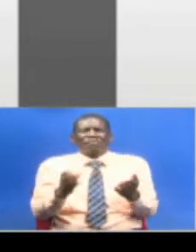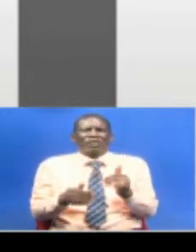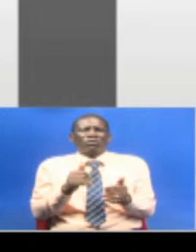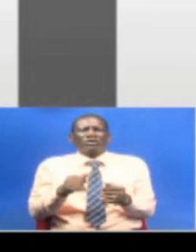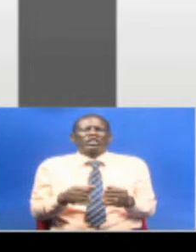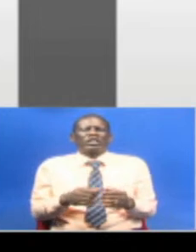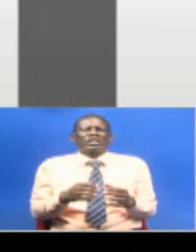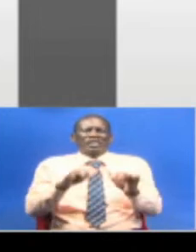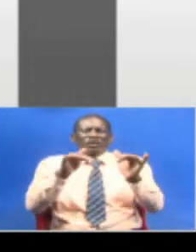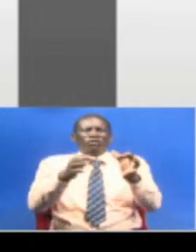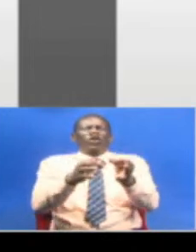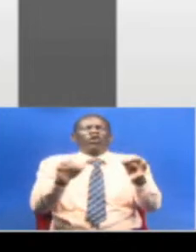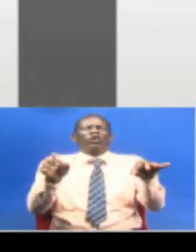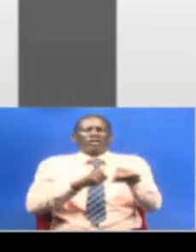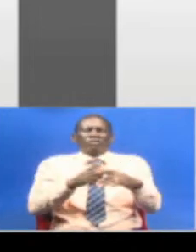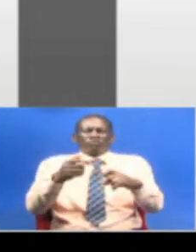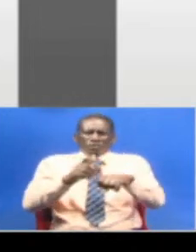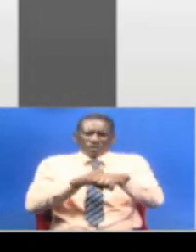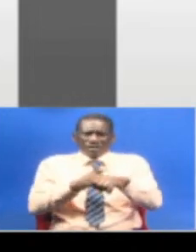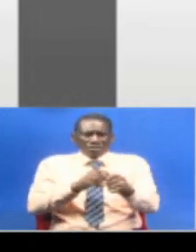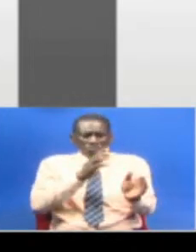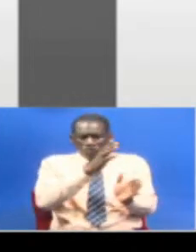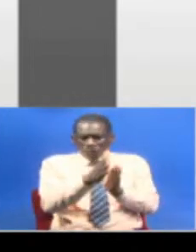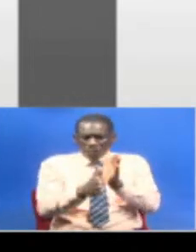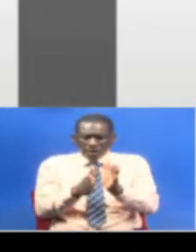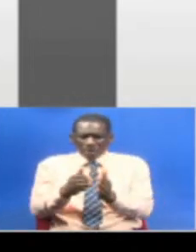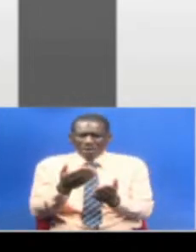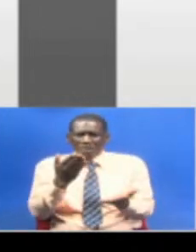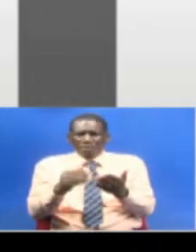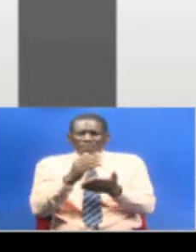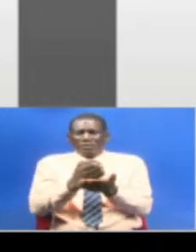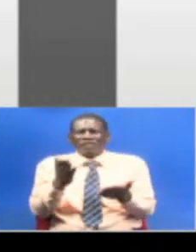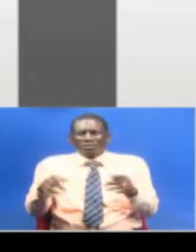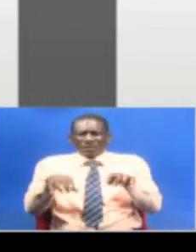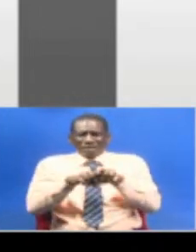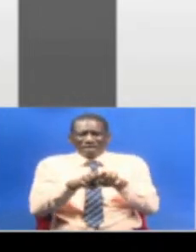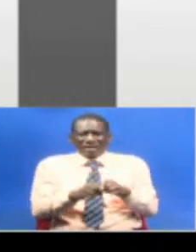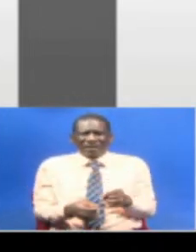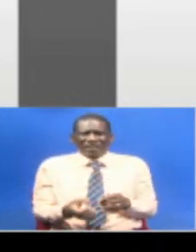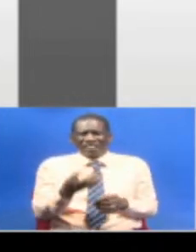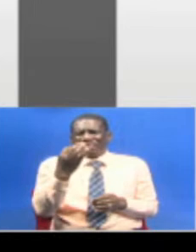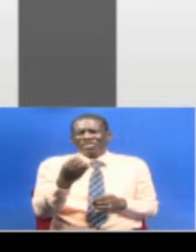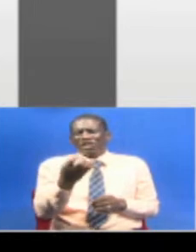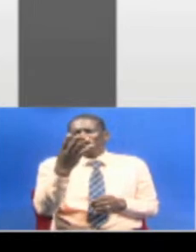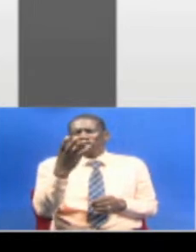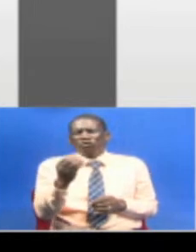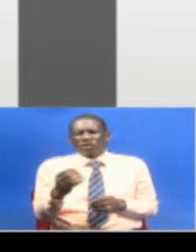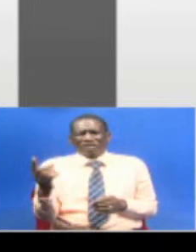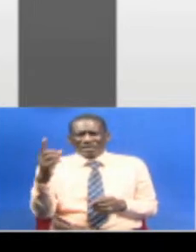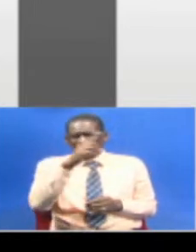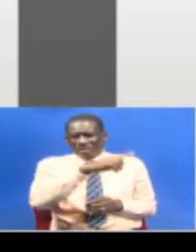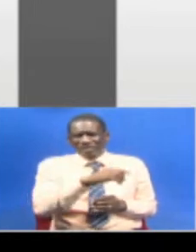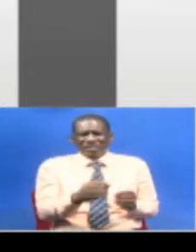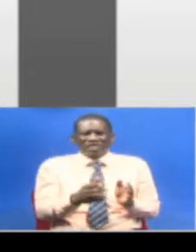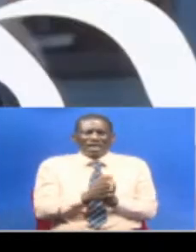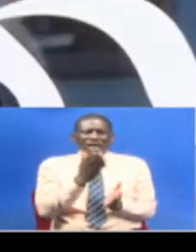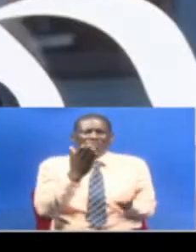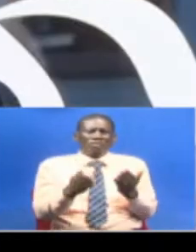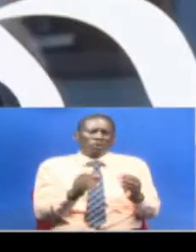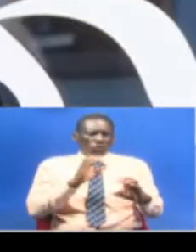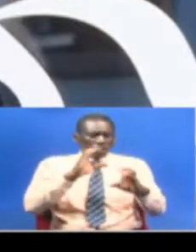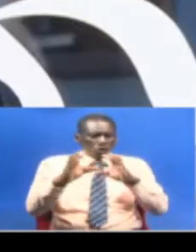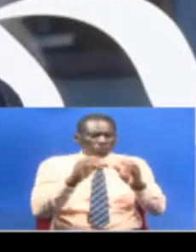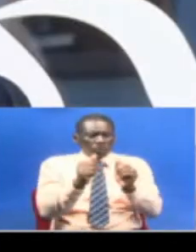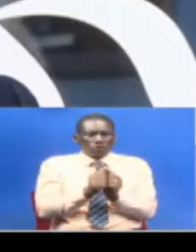long time, from the time of planning, probably something like 40 days, and probably you are communicating